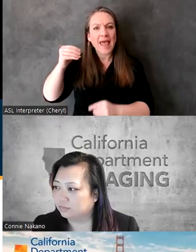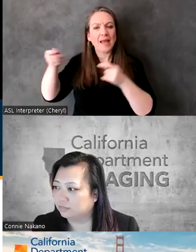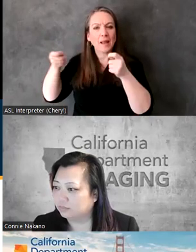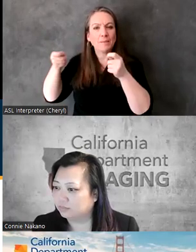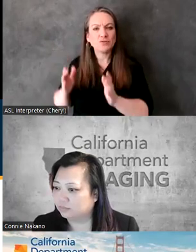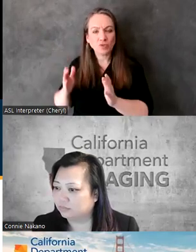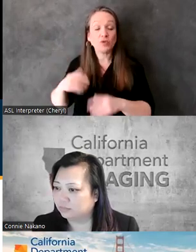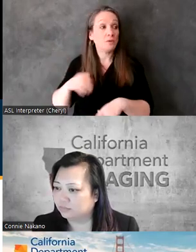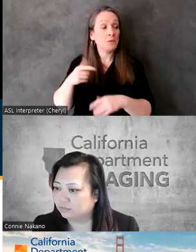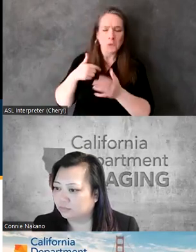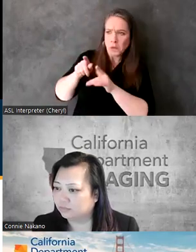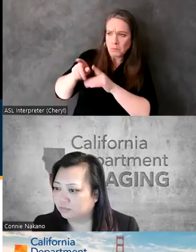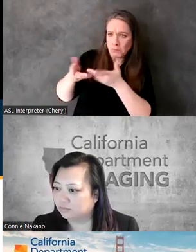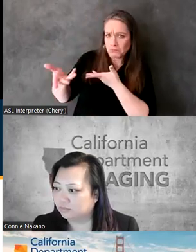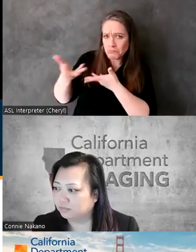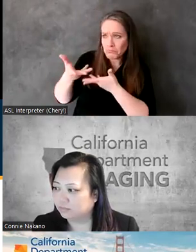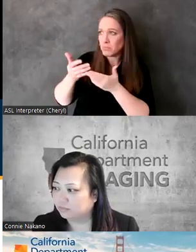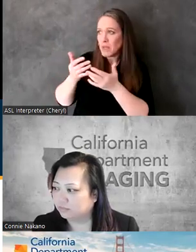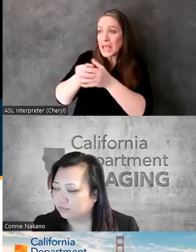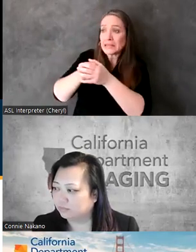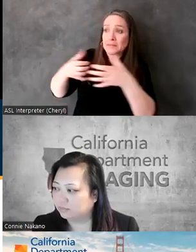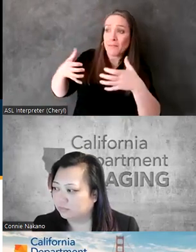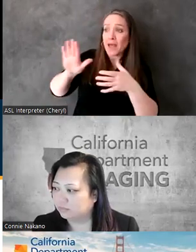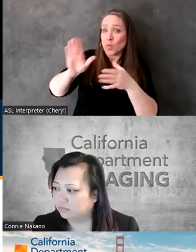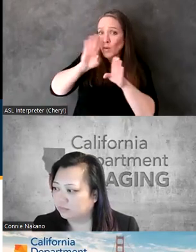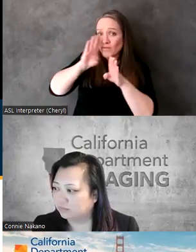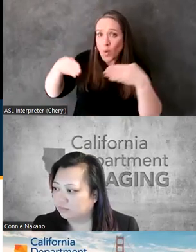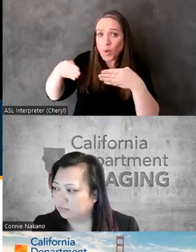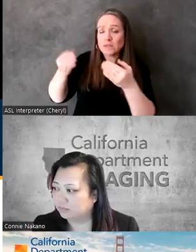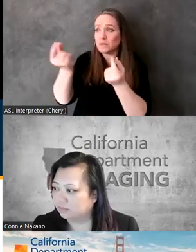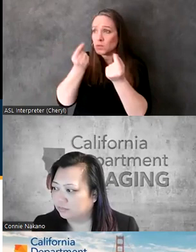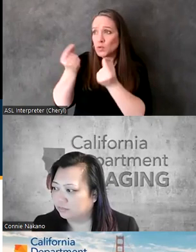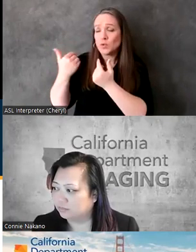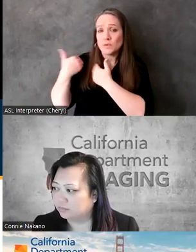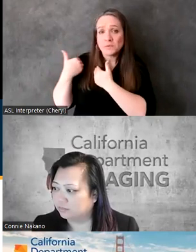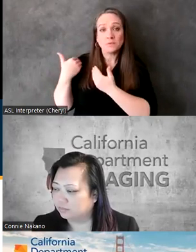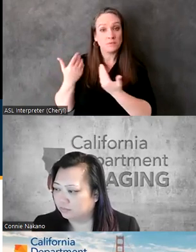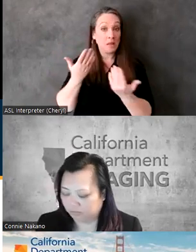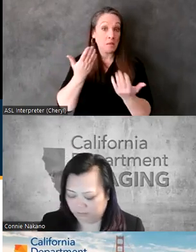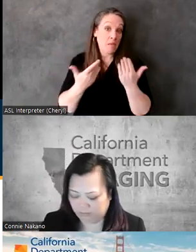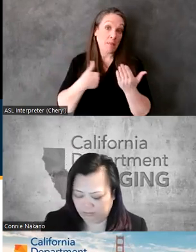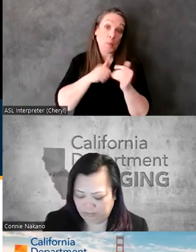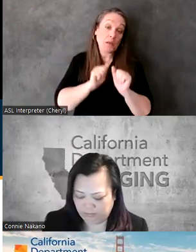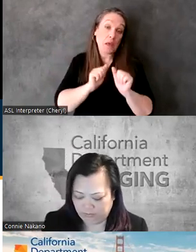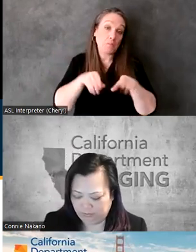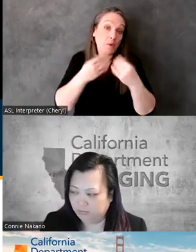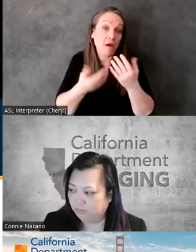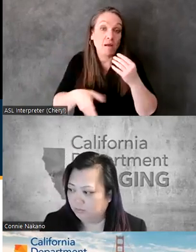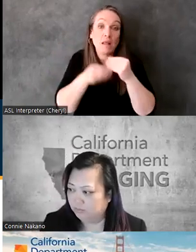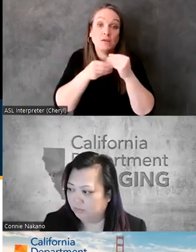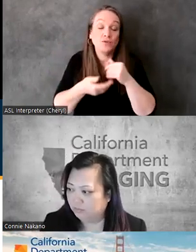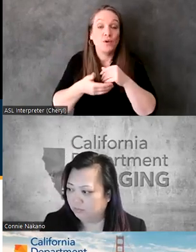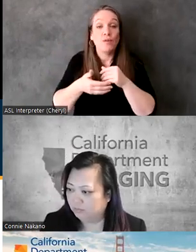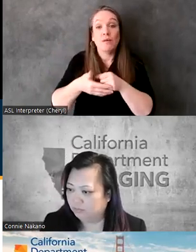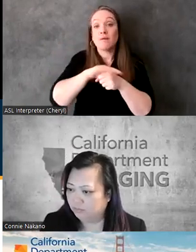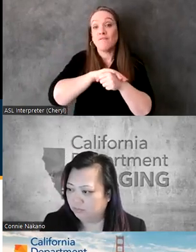it take to expand their scope, to possibly, provide additional coverage. So that can certainly be part of the